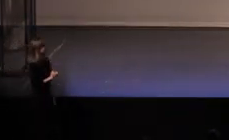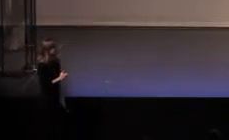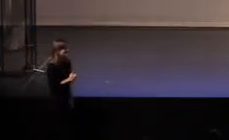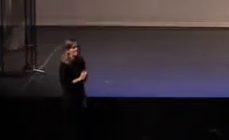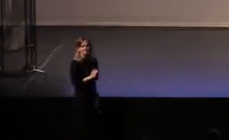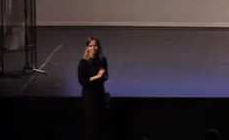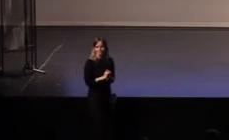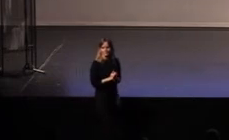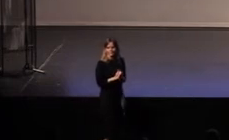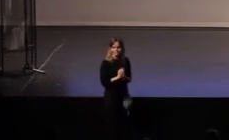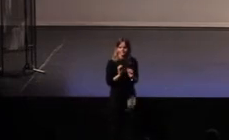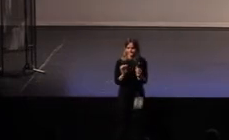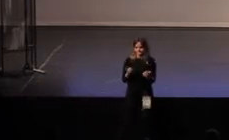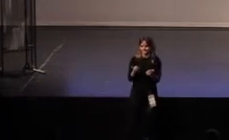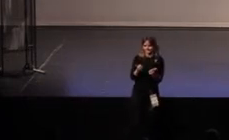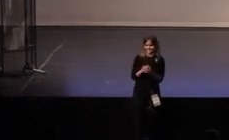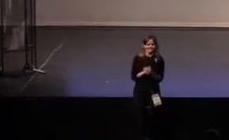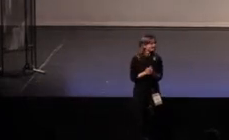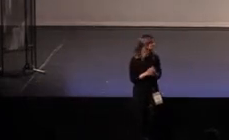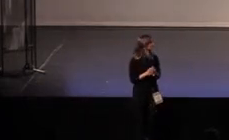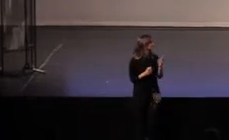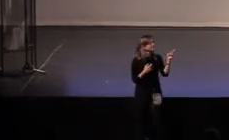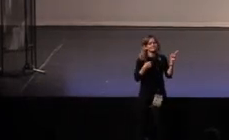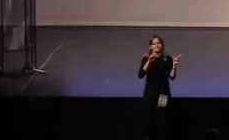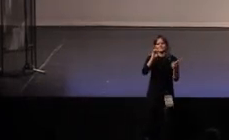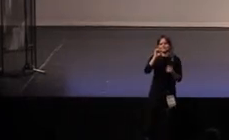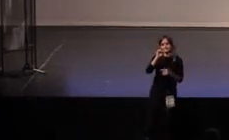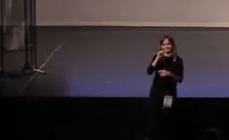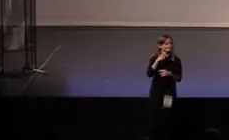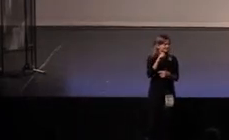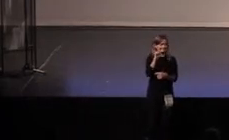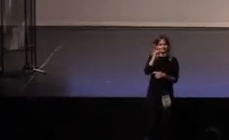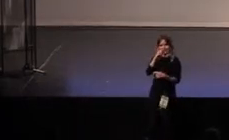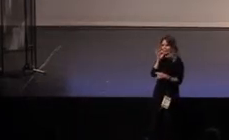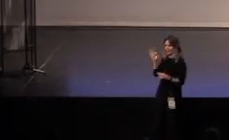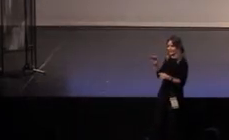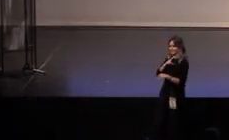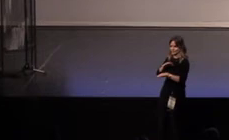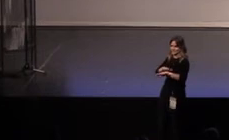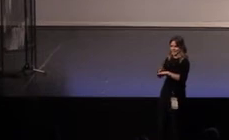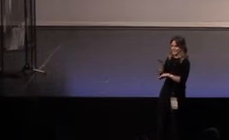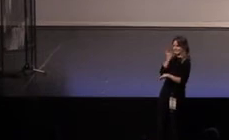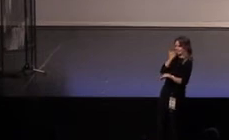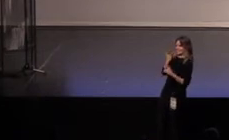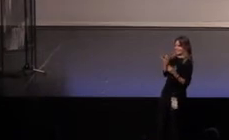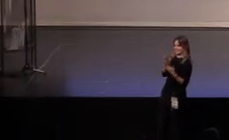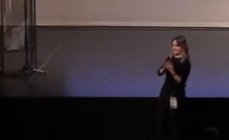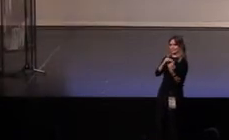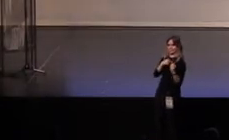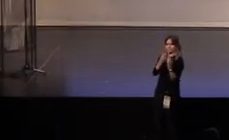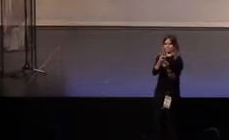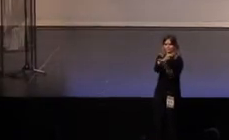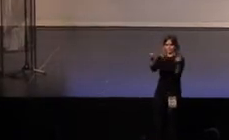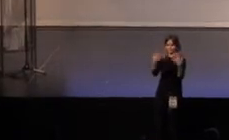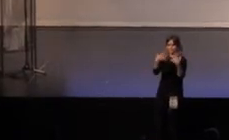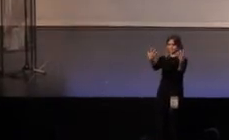oké omdat kunnen als de questions mayhew dat zo much time any more zoiets voor youtube